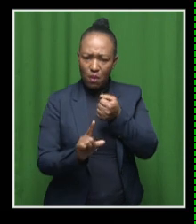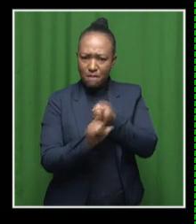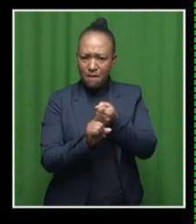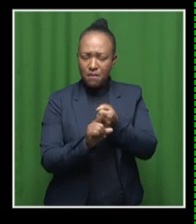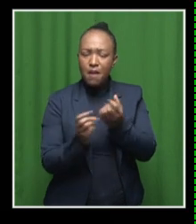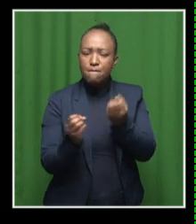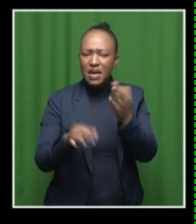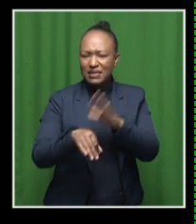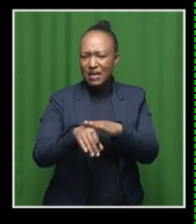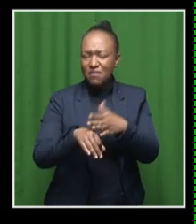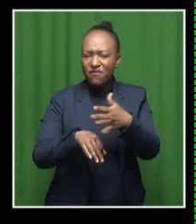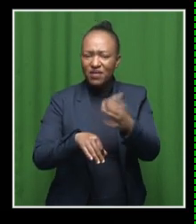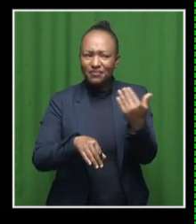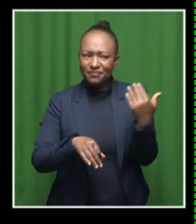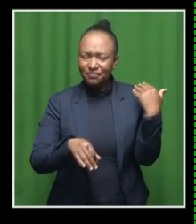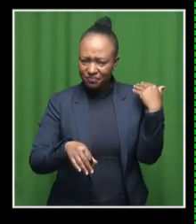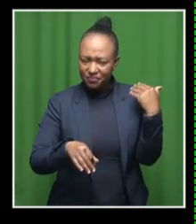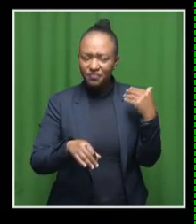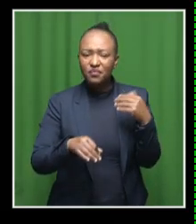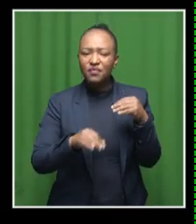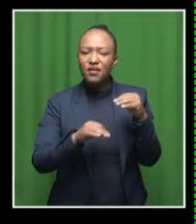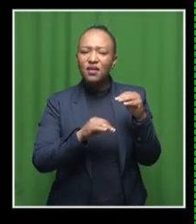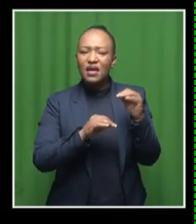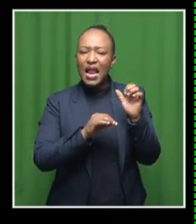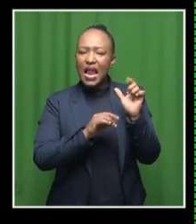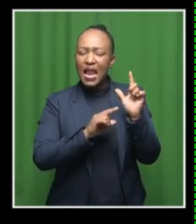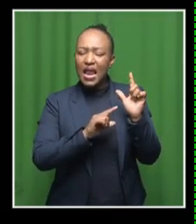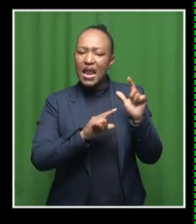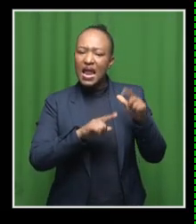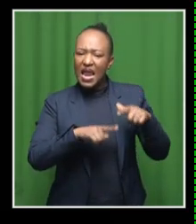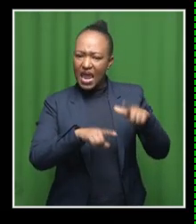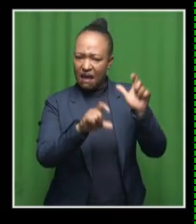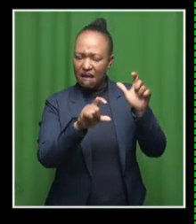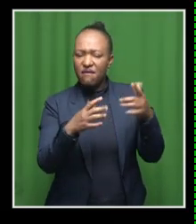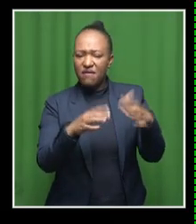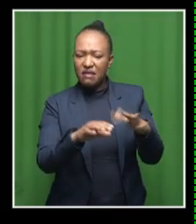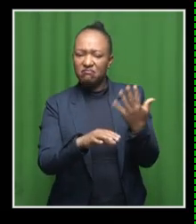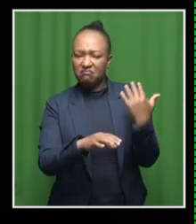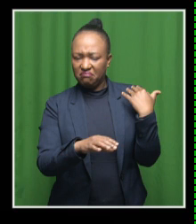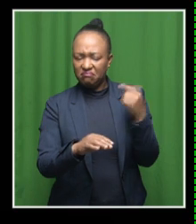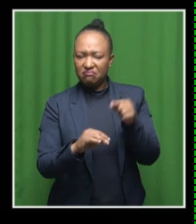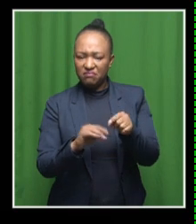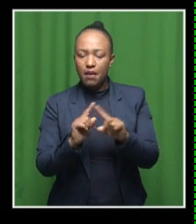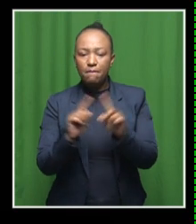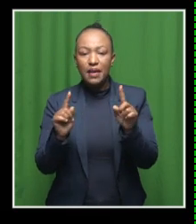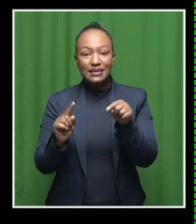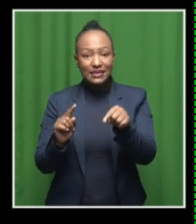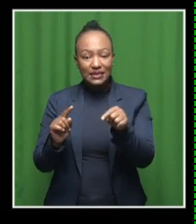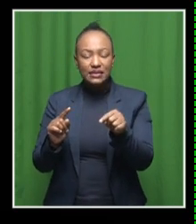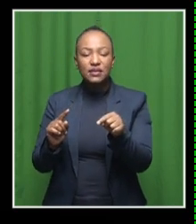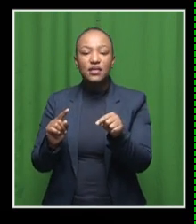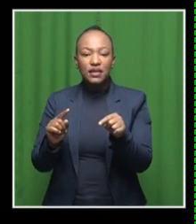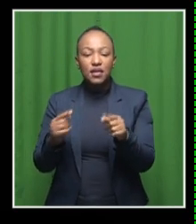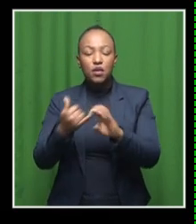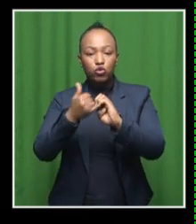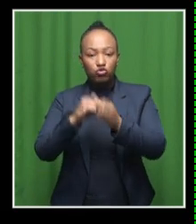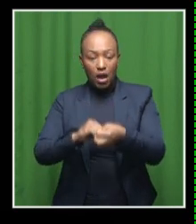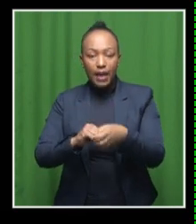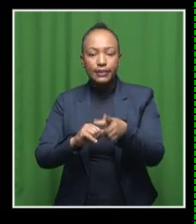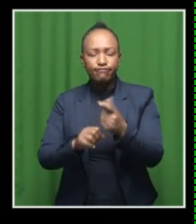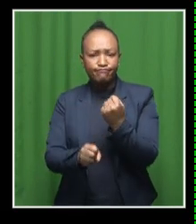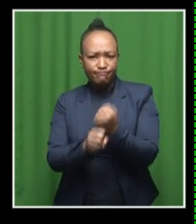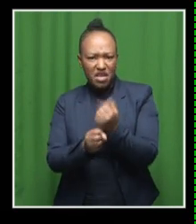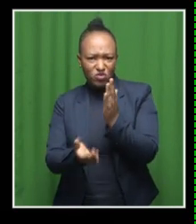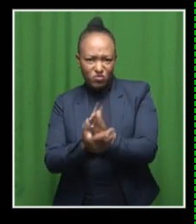on normal ANZ League and or Sunshine Corp League. So they're gonna try and make